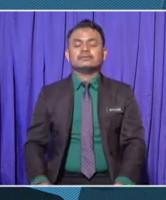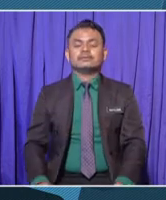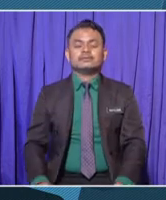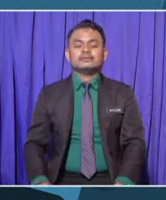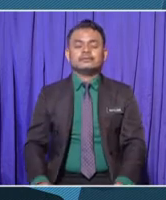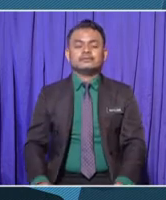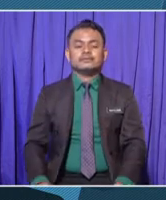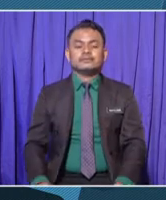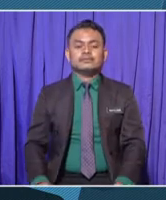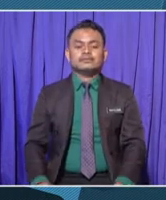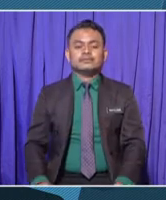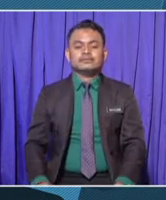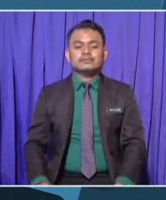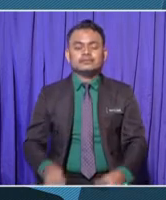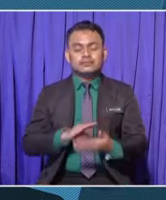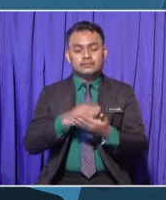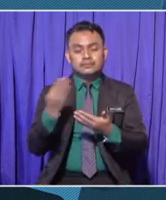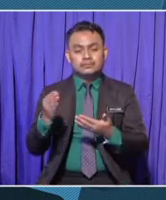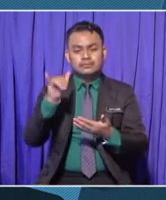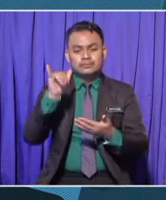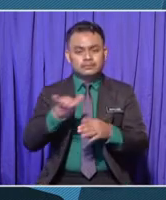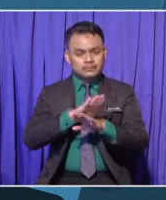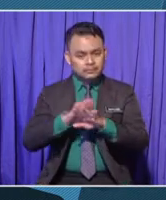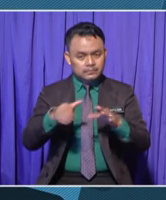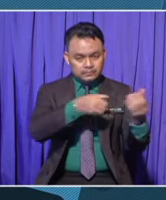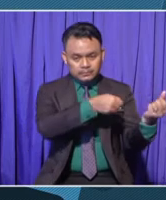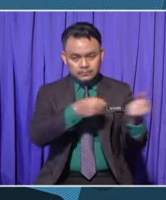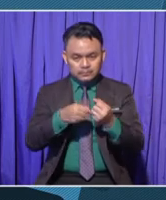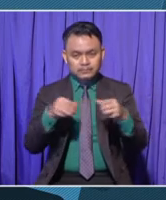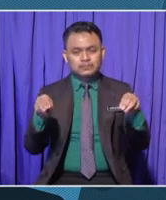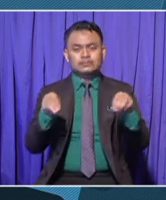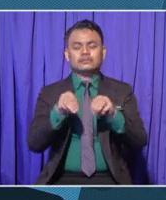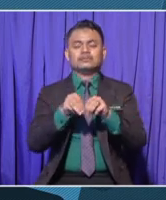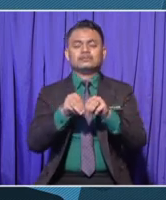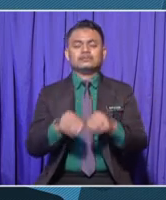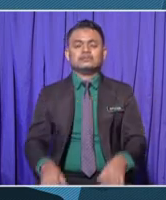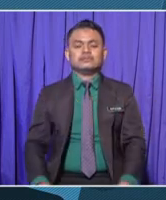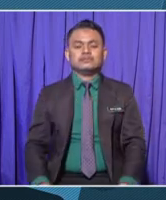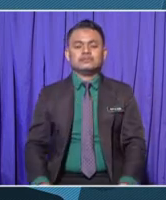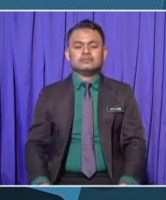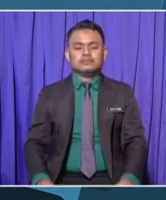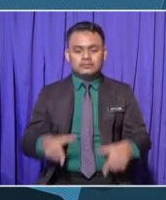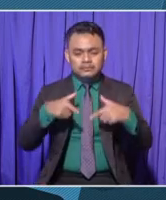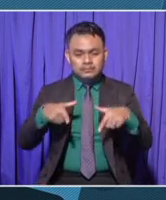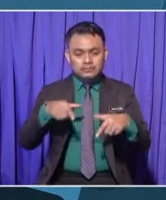Objects that not attracted to magnet are satay stick,